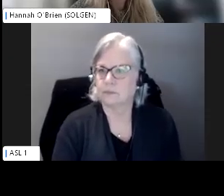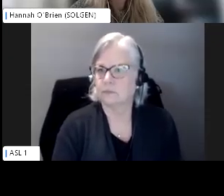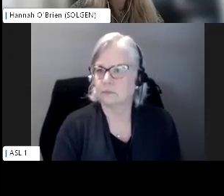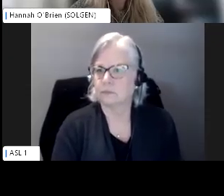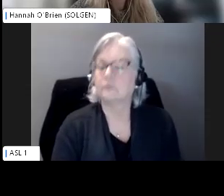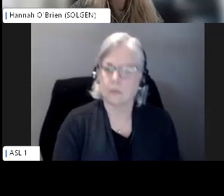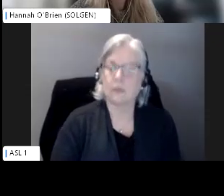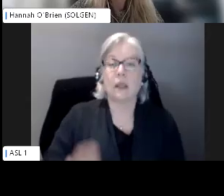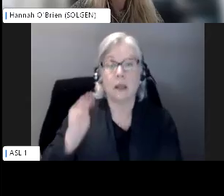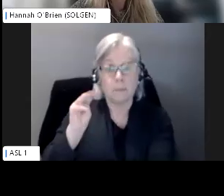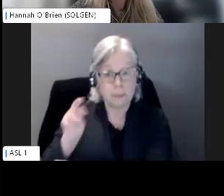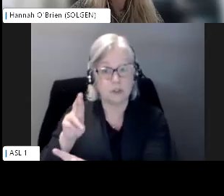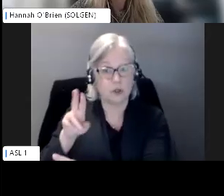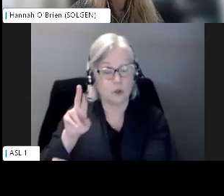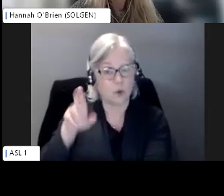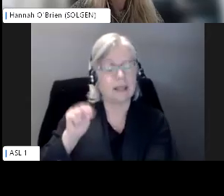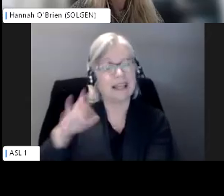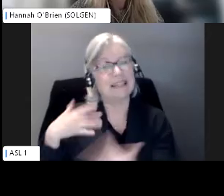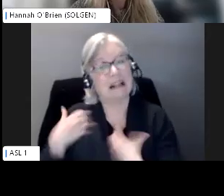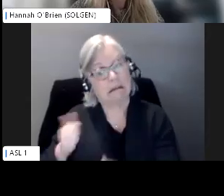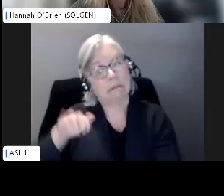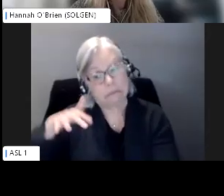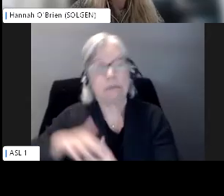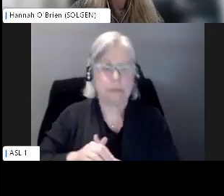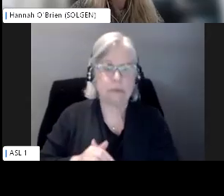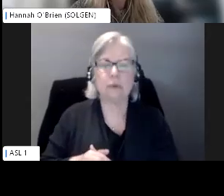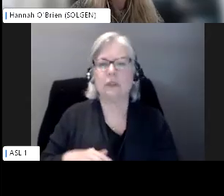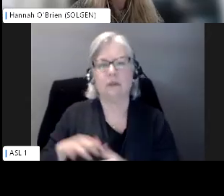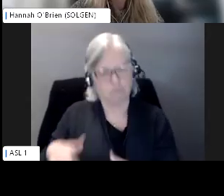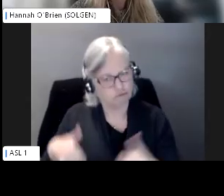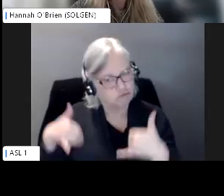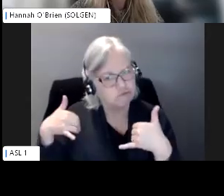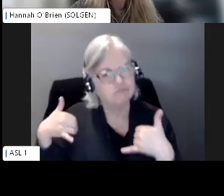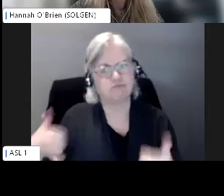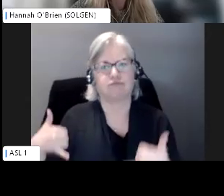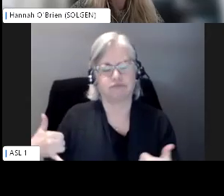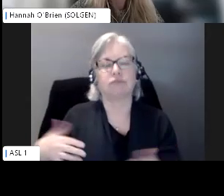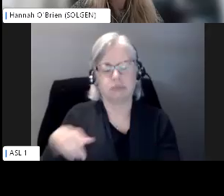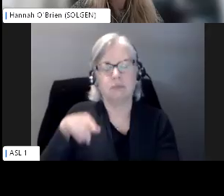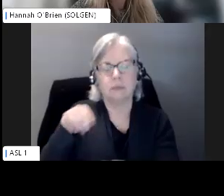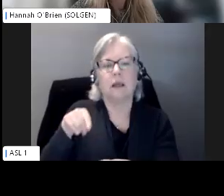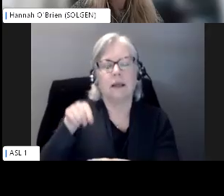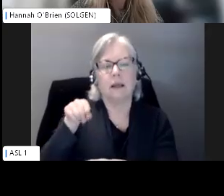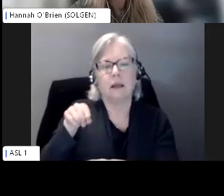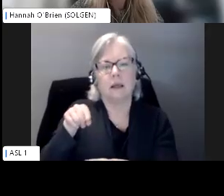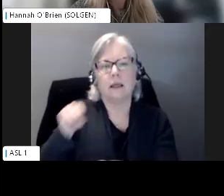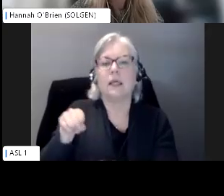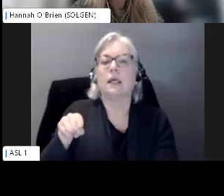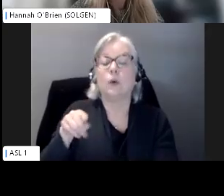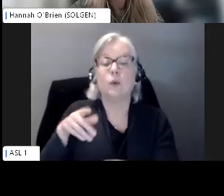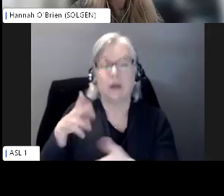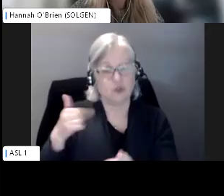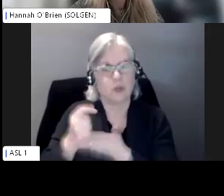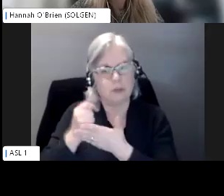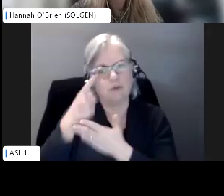Mr. Ryan's health was also precarious. He had severe obesity. He had been treated for prostate cancer